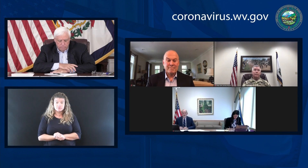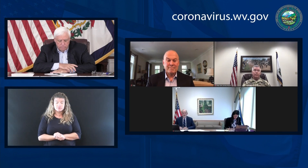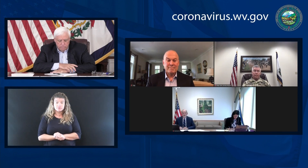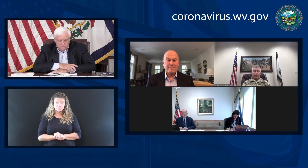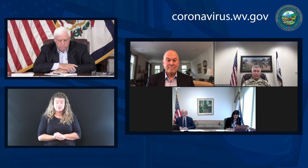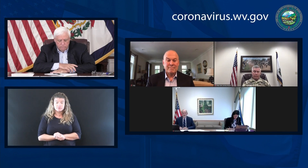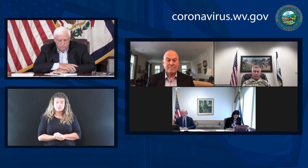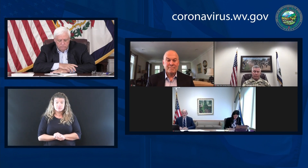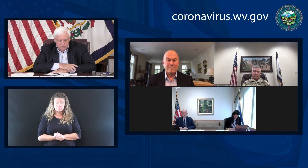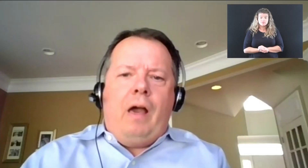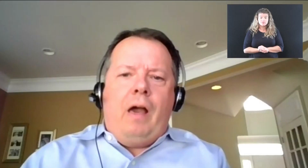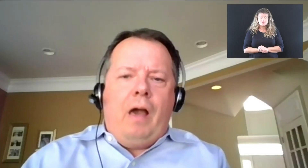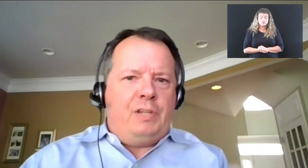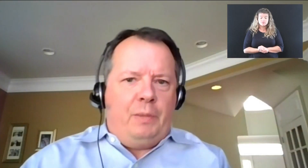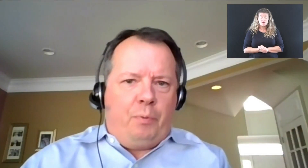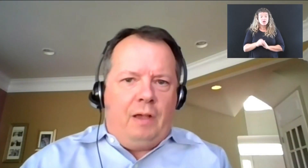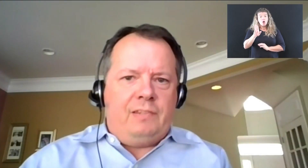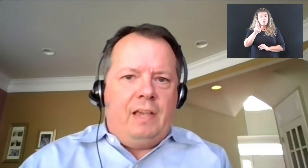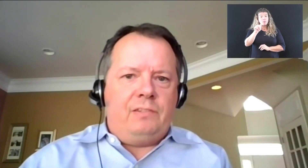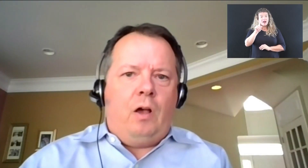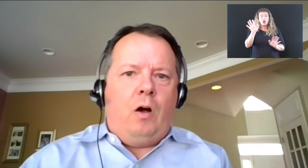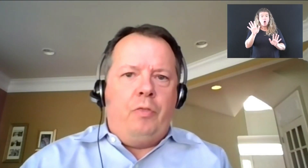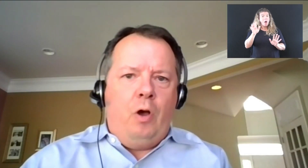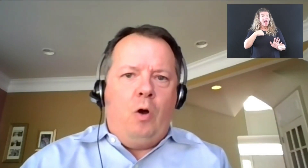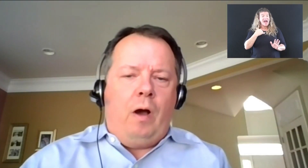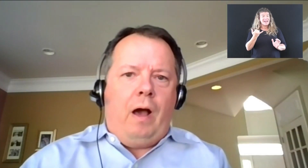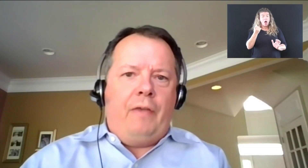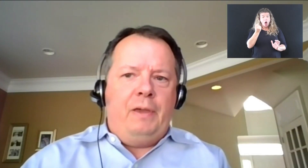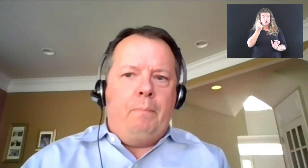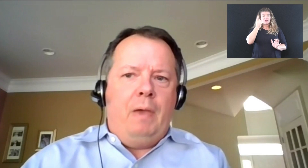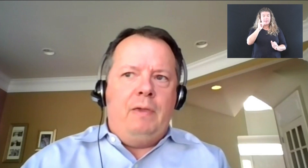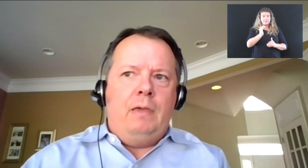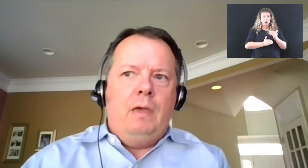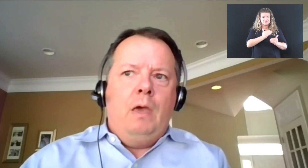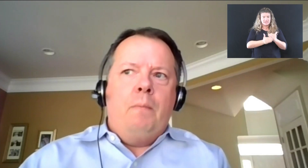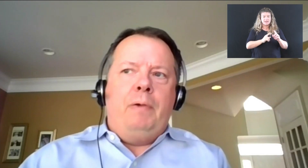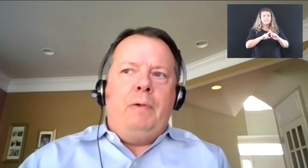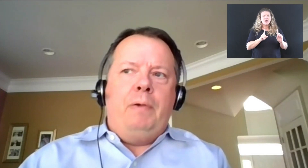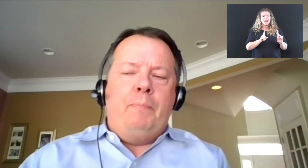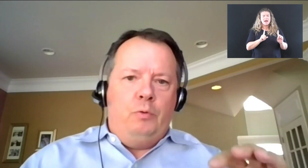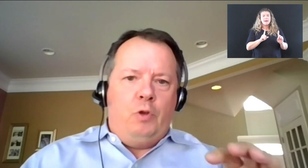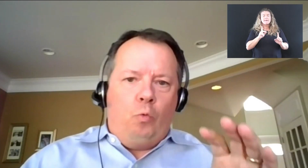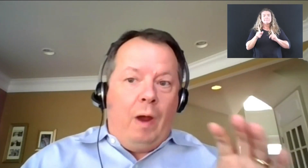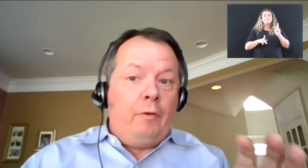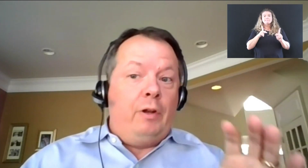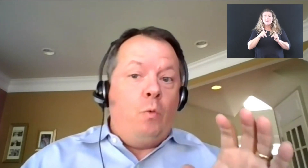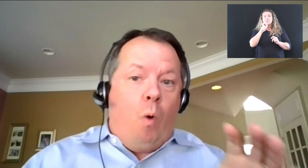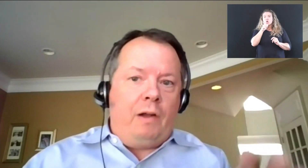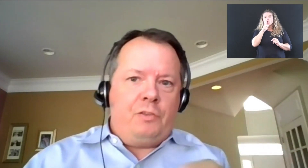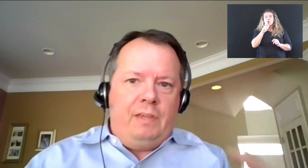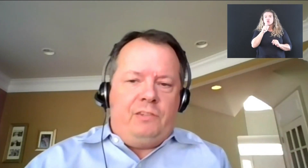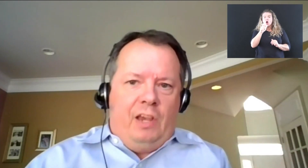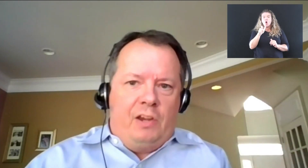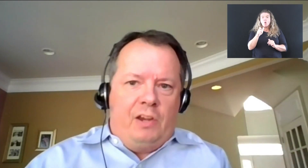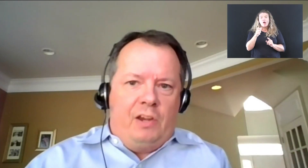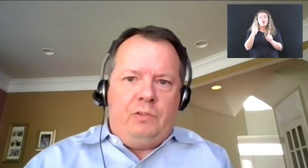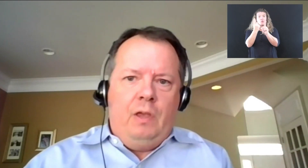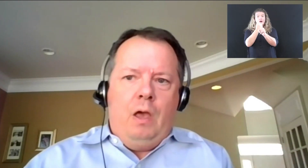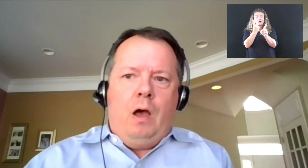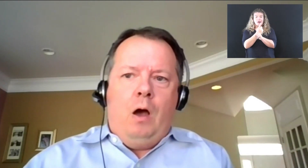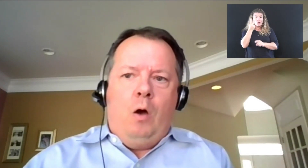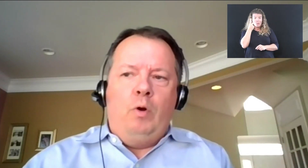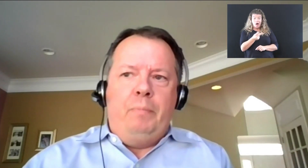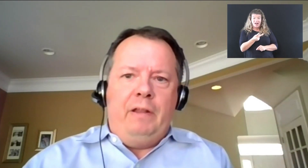Hi. I think I understand the process, although I think maybe people who don't regularly watch these